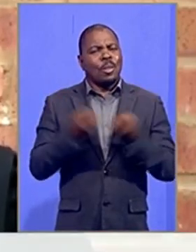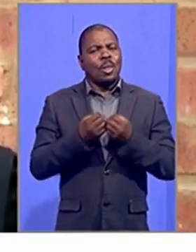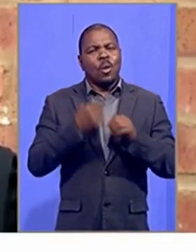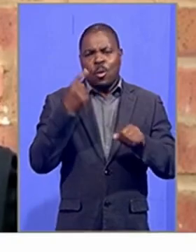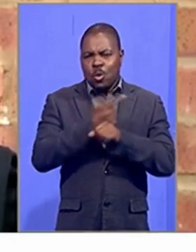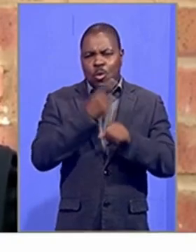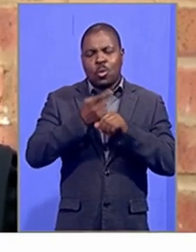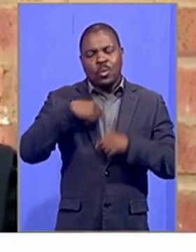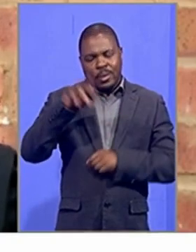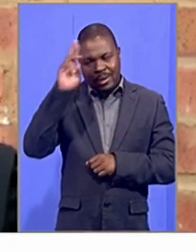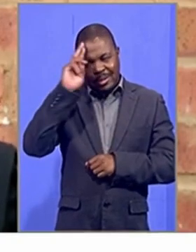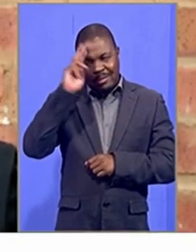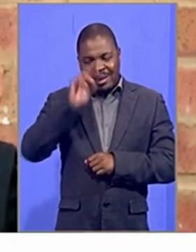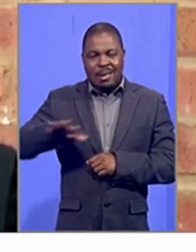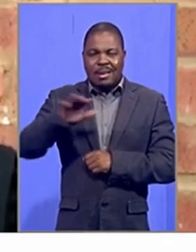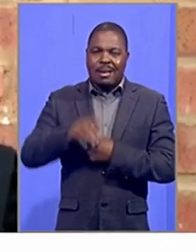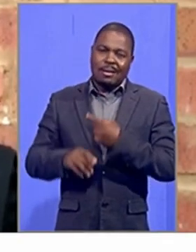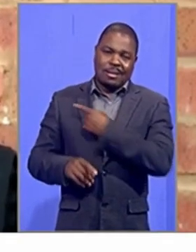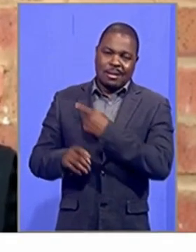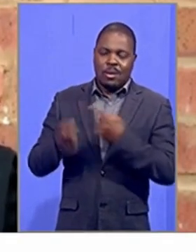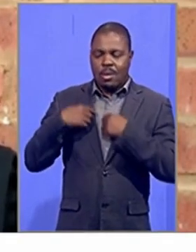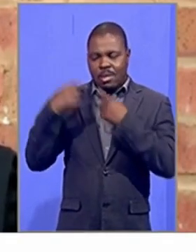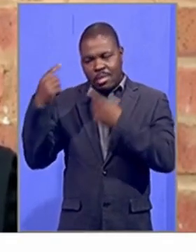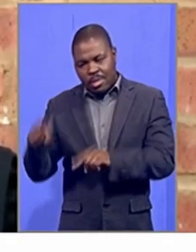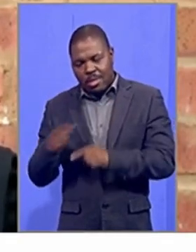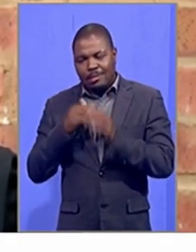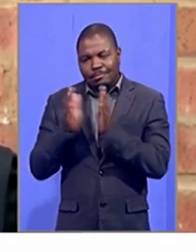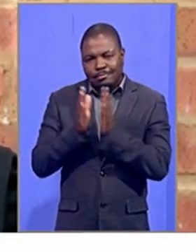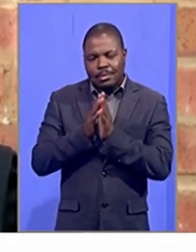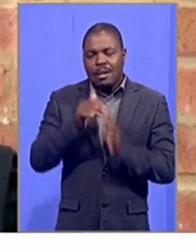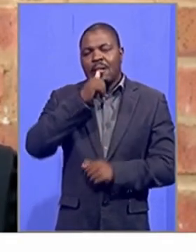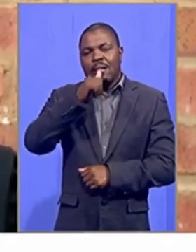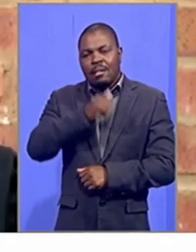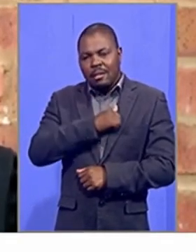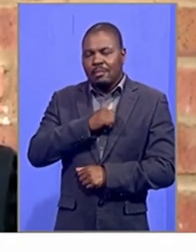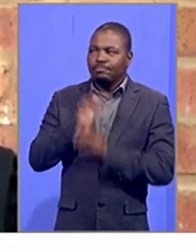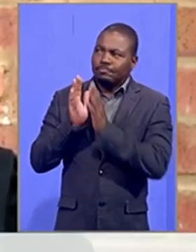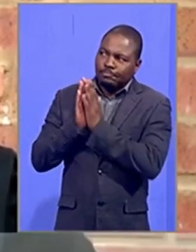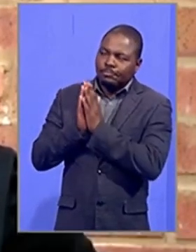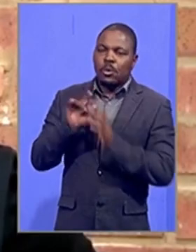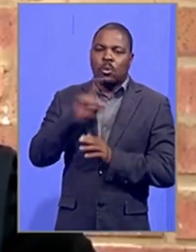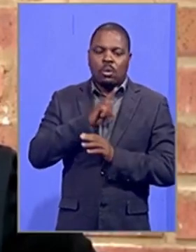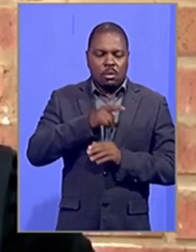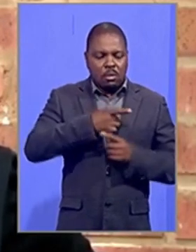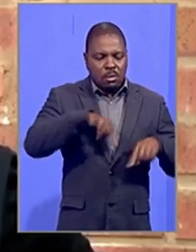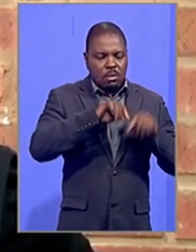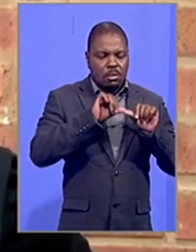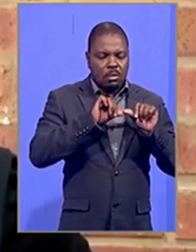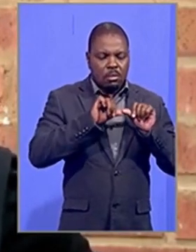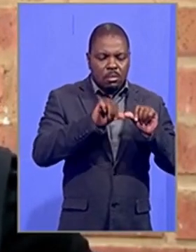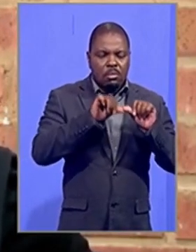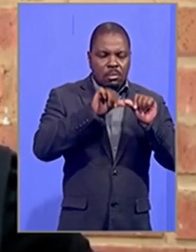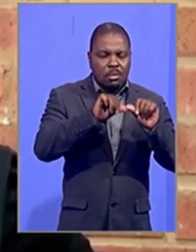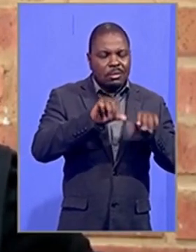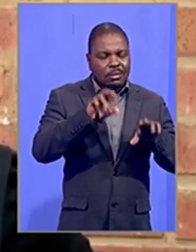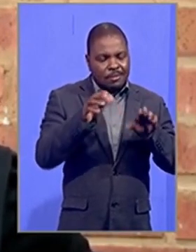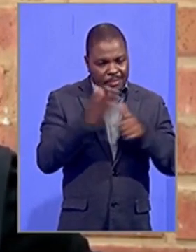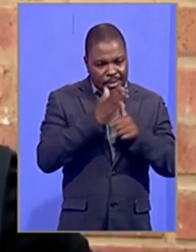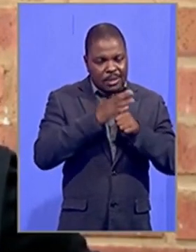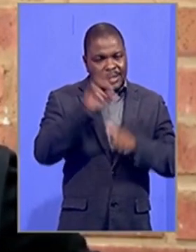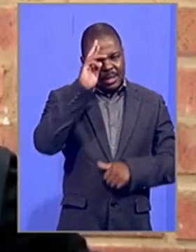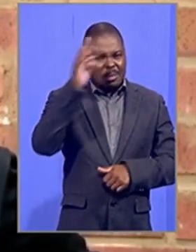sehopola sebaka sena re tlo hata mabala re kope mahlonolo gore ha ntse re ya pele jwalo ka mokgatlo re hopole mo re tswang teng re